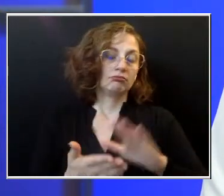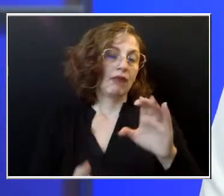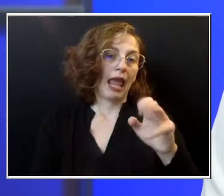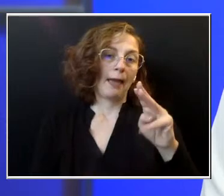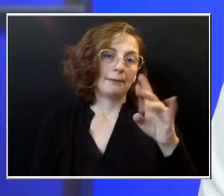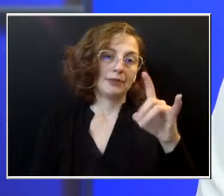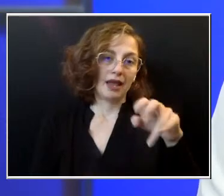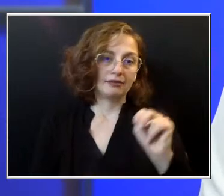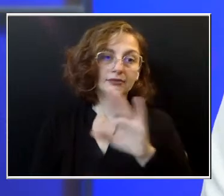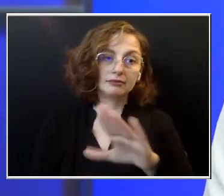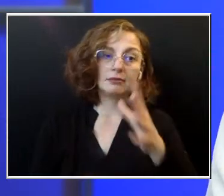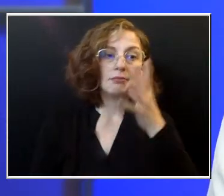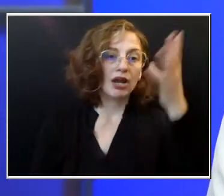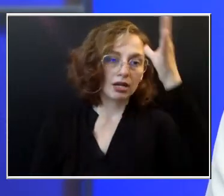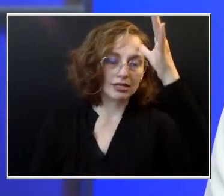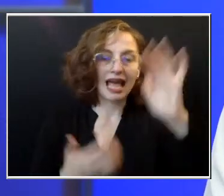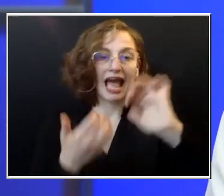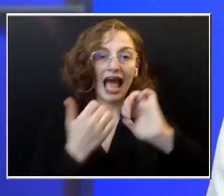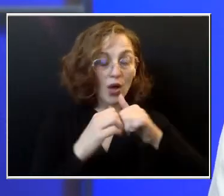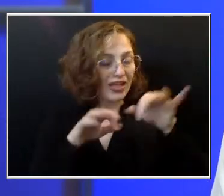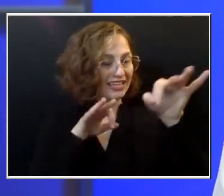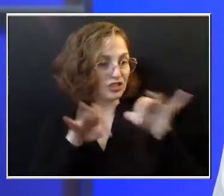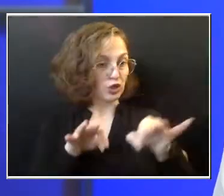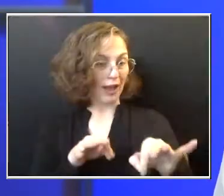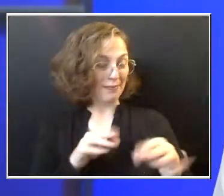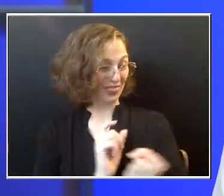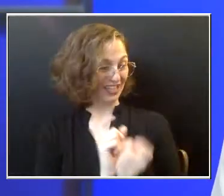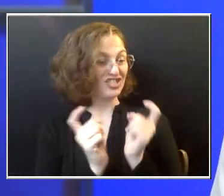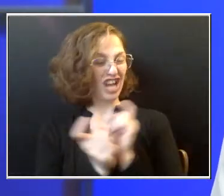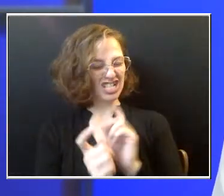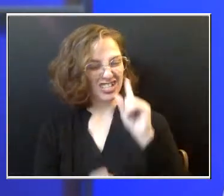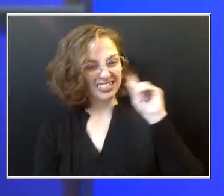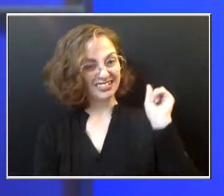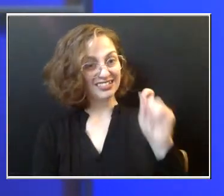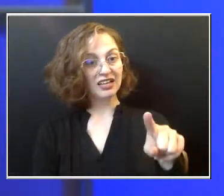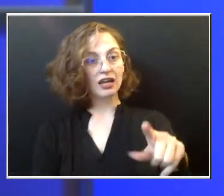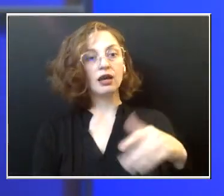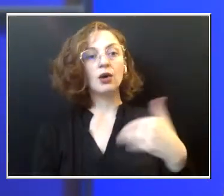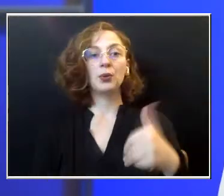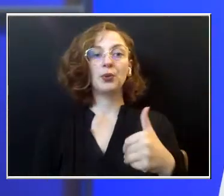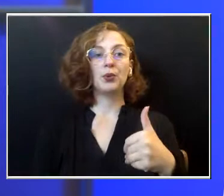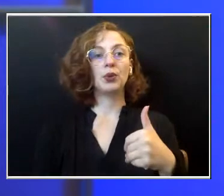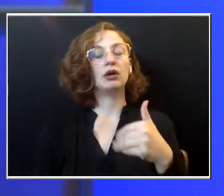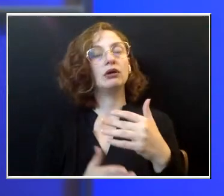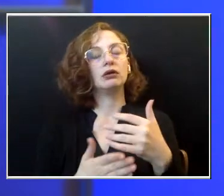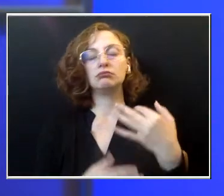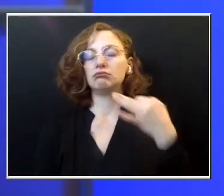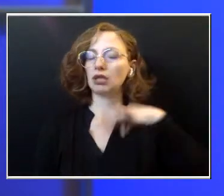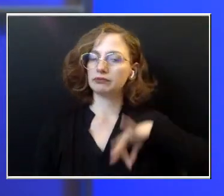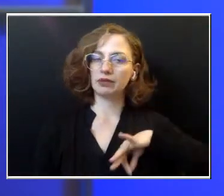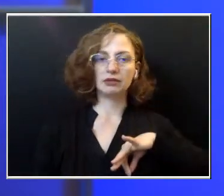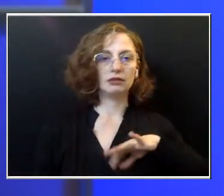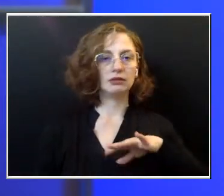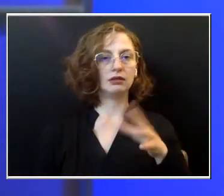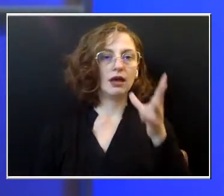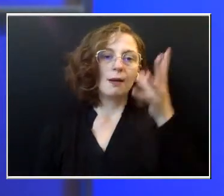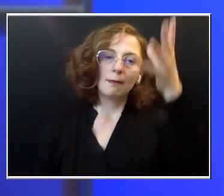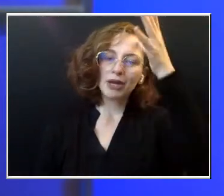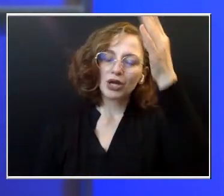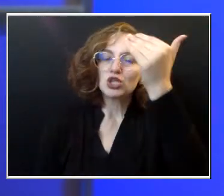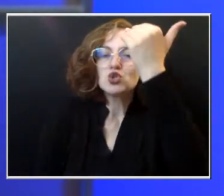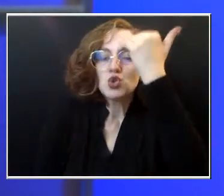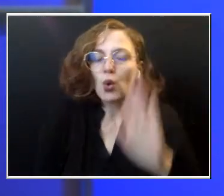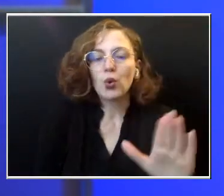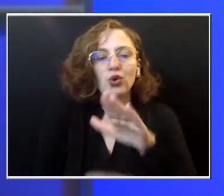medical team. And so we lean on parents all the time. Yeah. You know your child better than we do. And so that progression or those subtle nuances